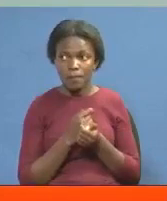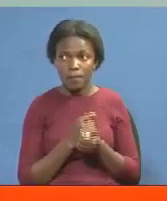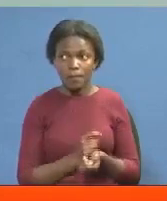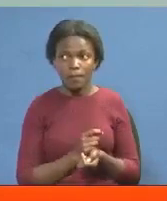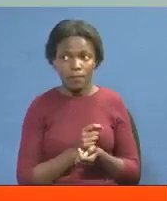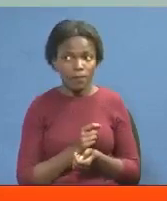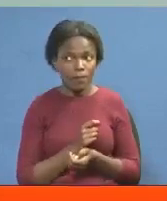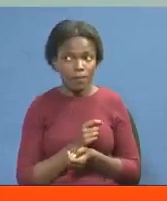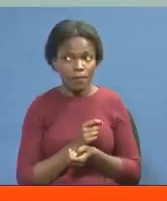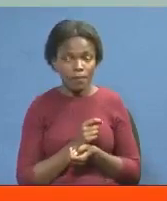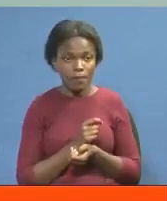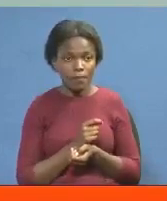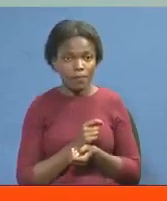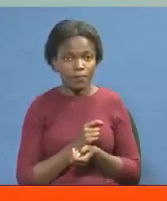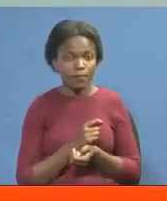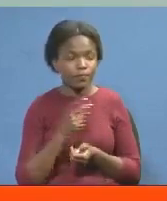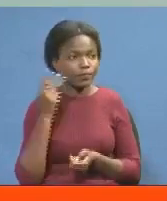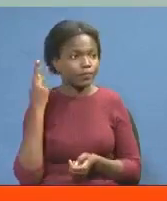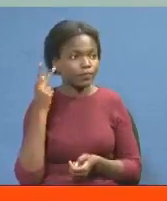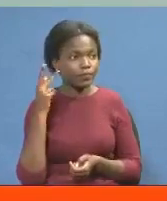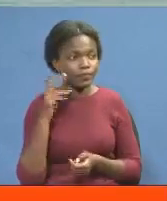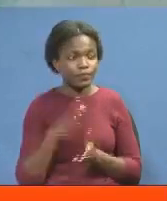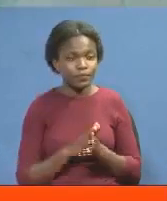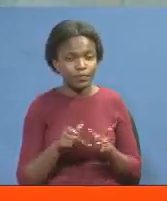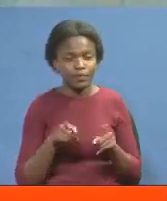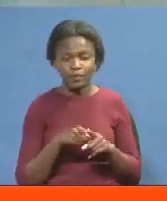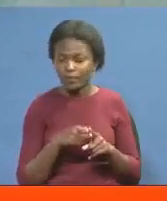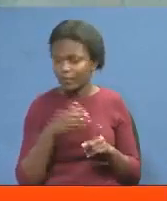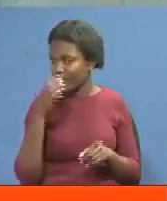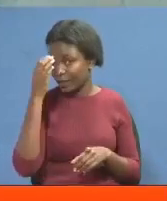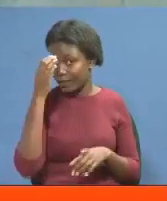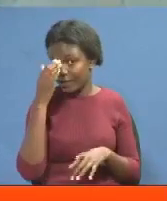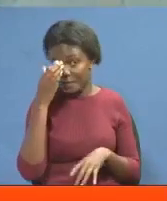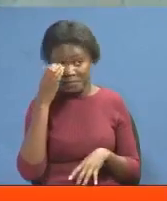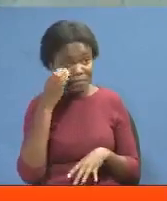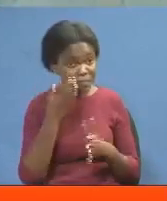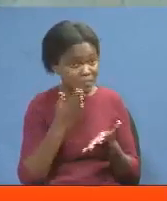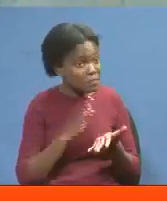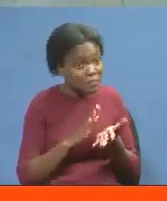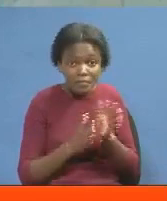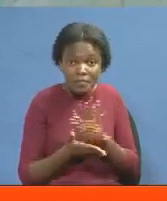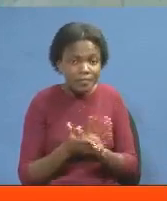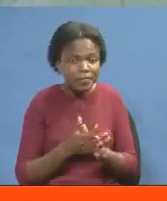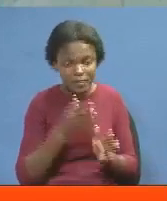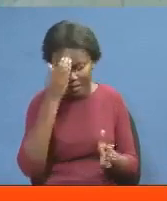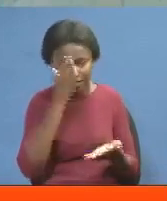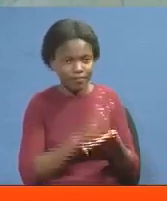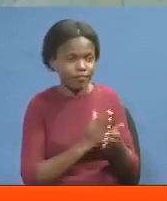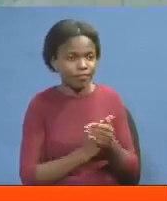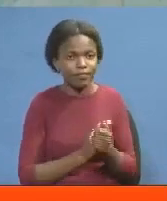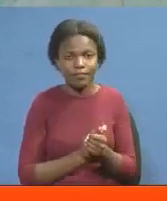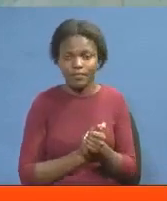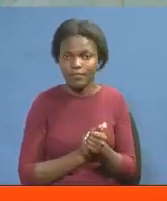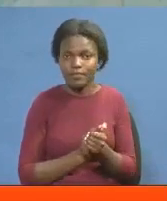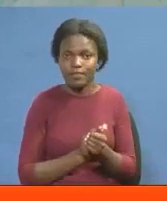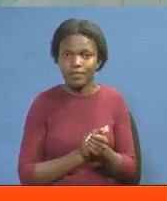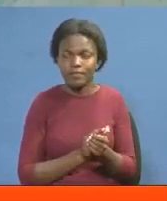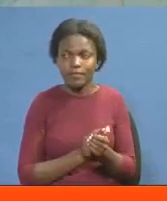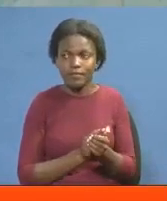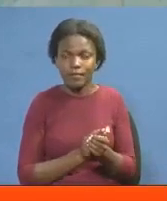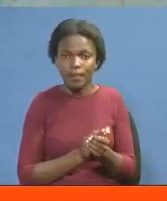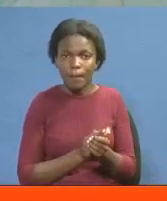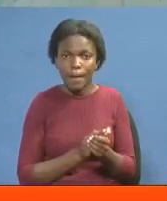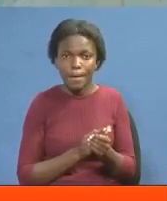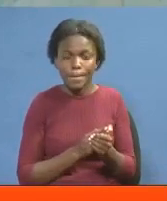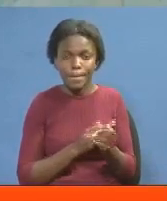We are said to be. Our brothers from Kisi also carry the same. So I think he was very angry. That window that the court has